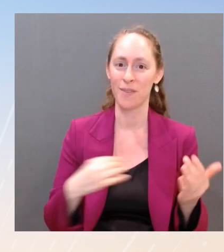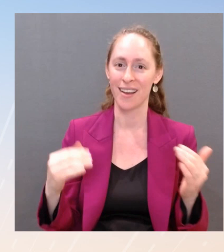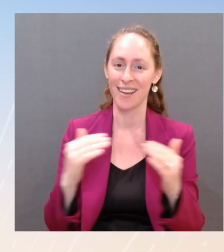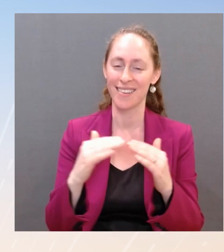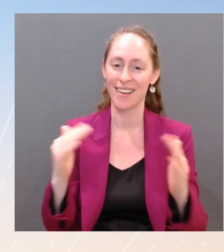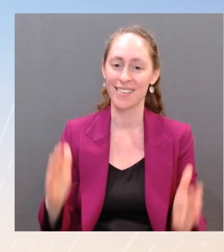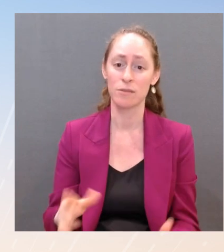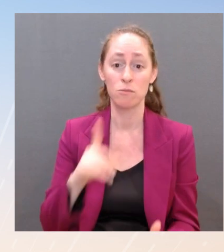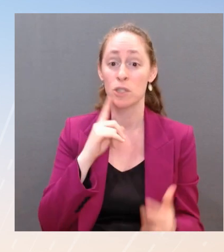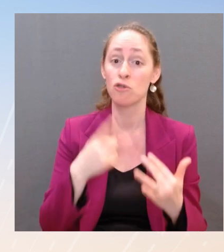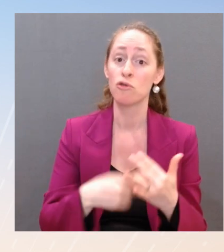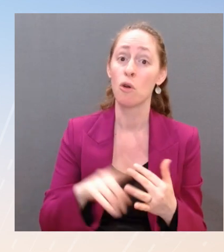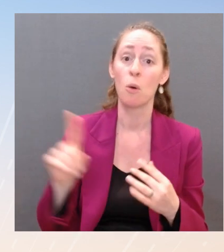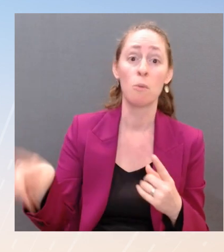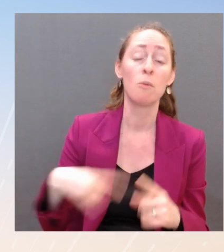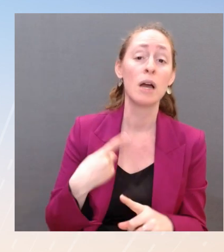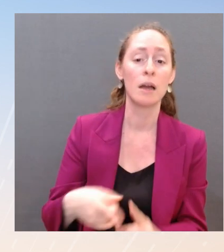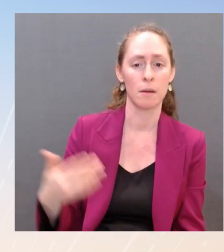year.